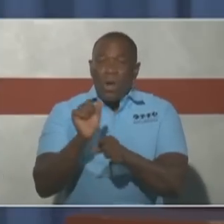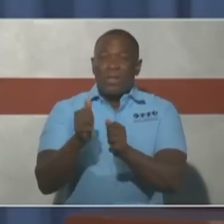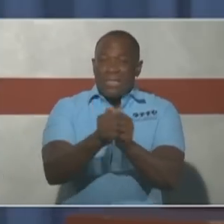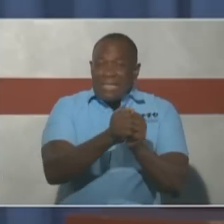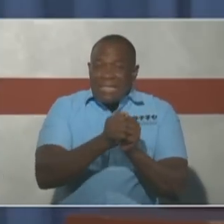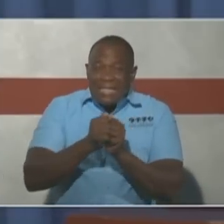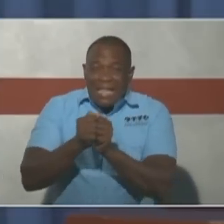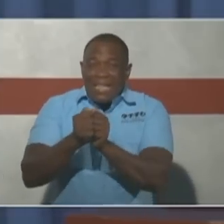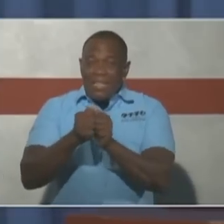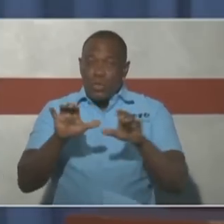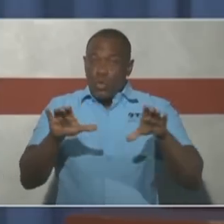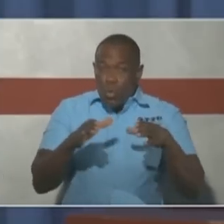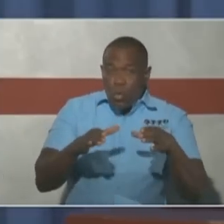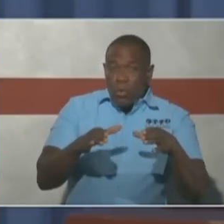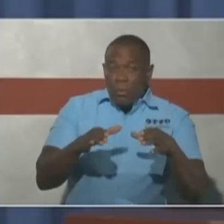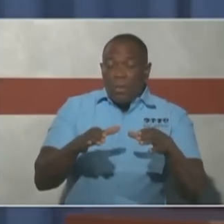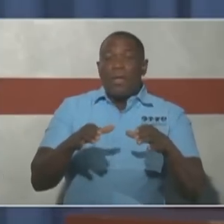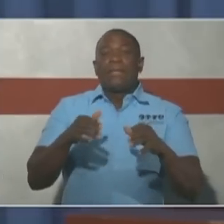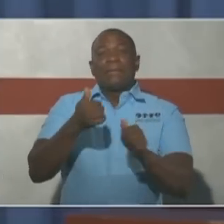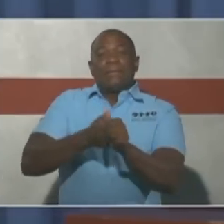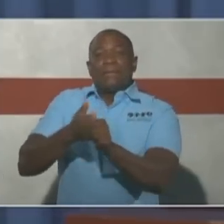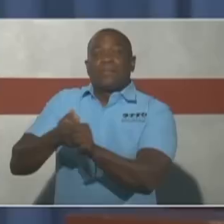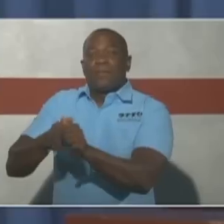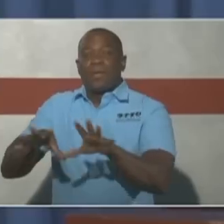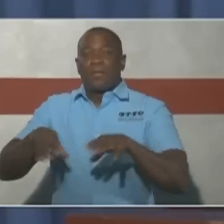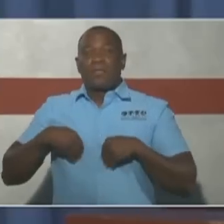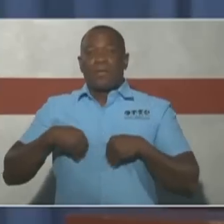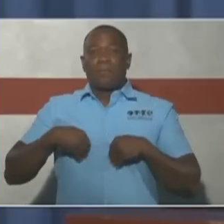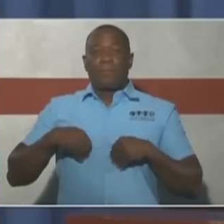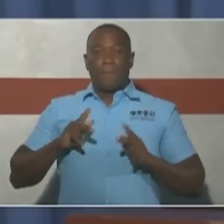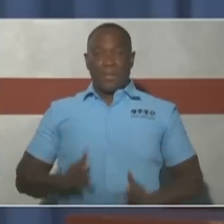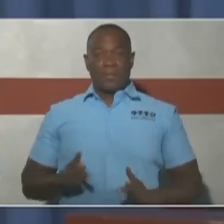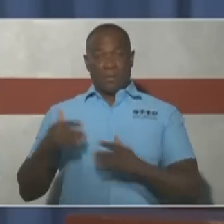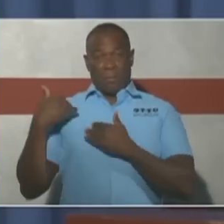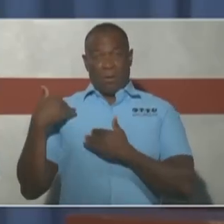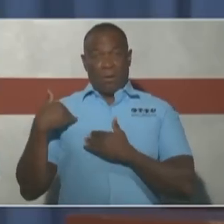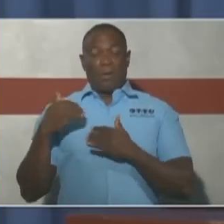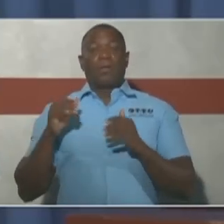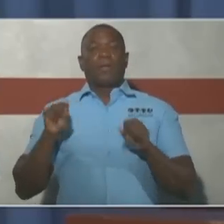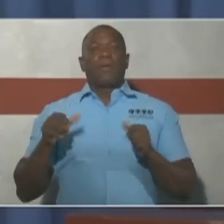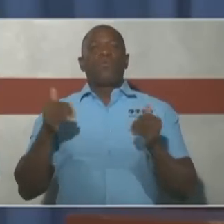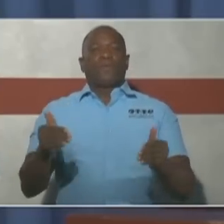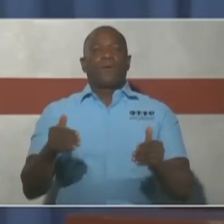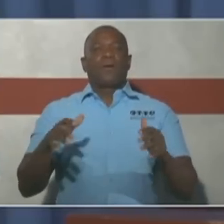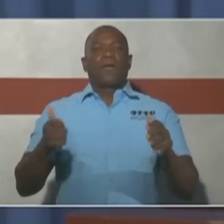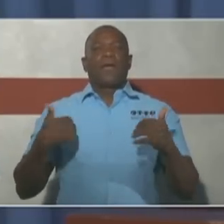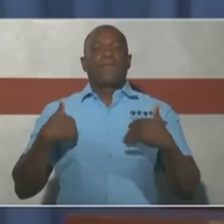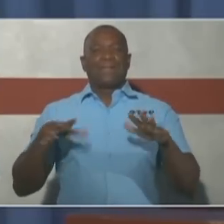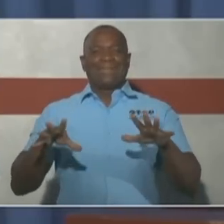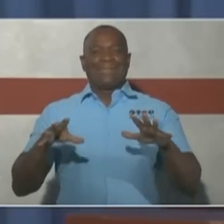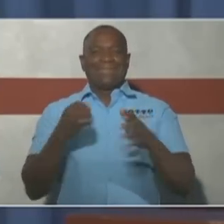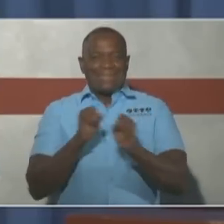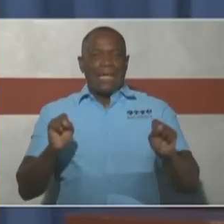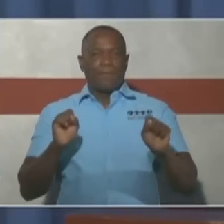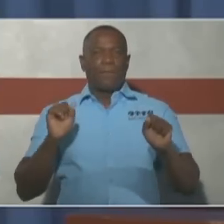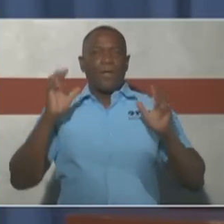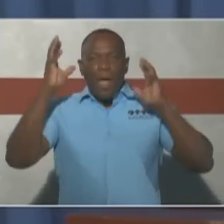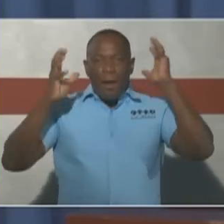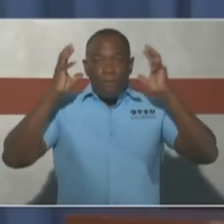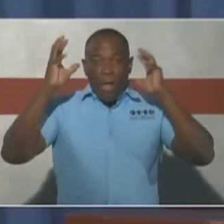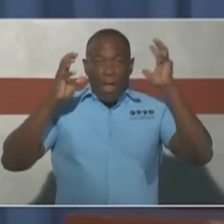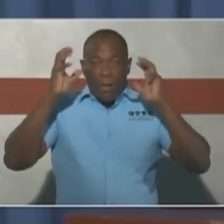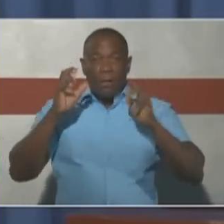elderly, the persons with comorbidities, and young children. It is only if we work together and all collectively exercise